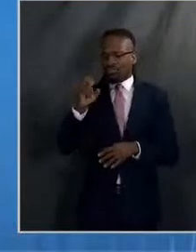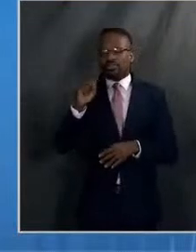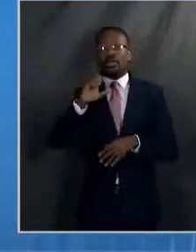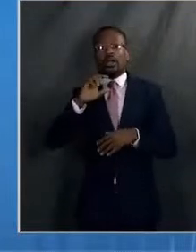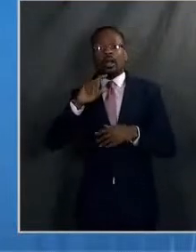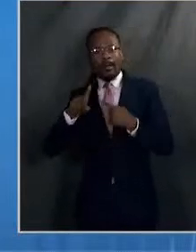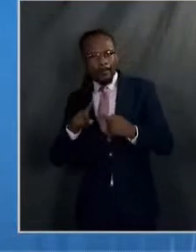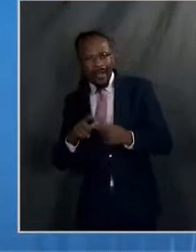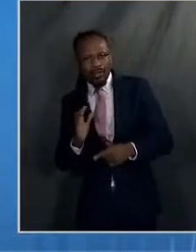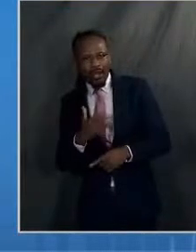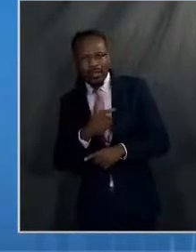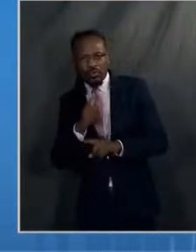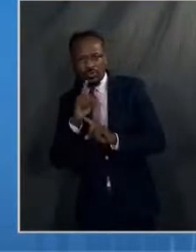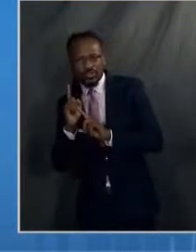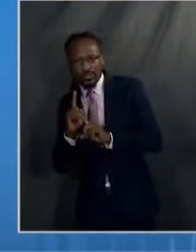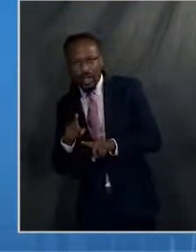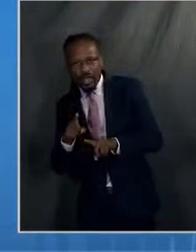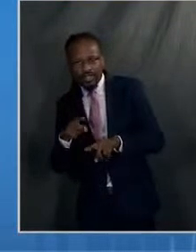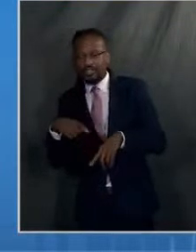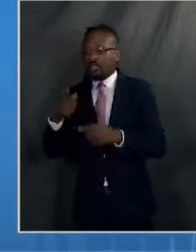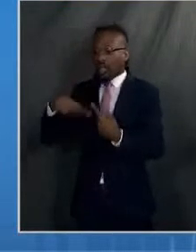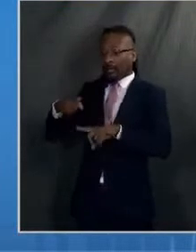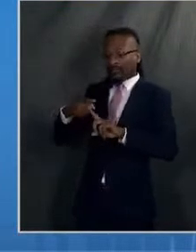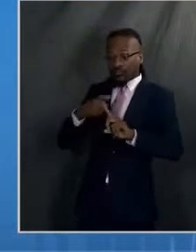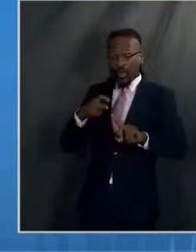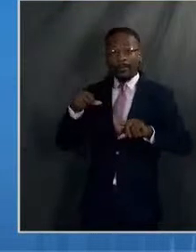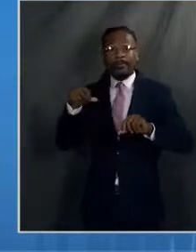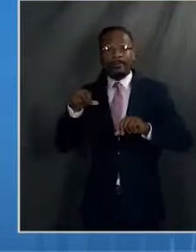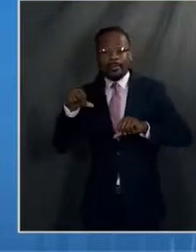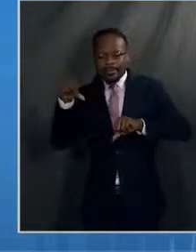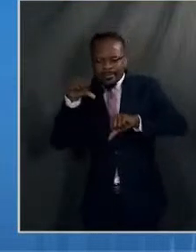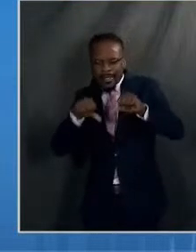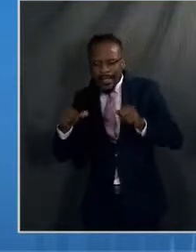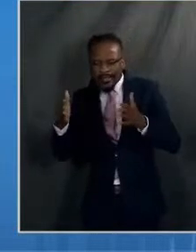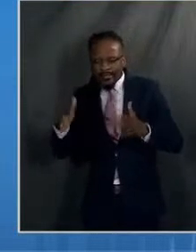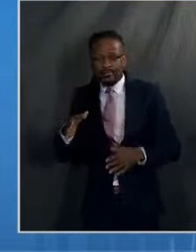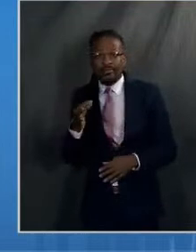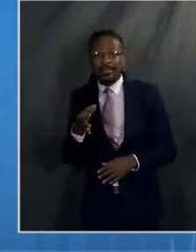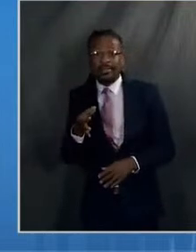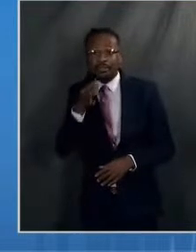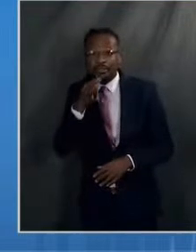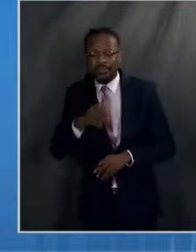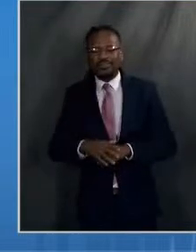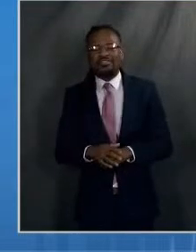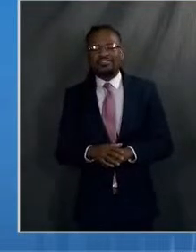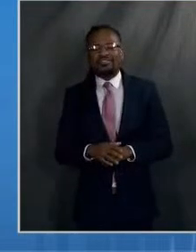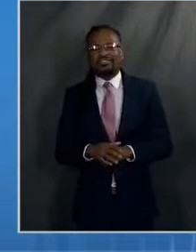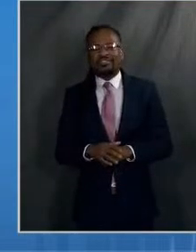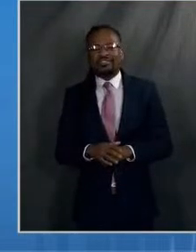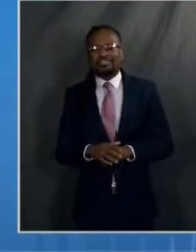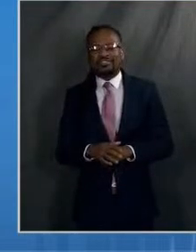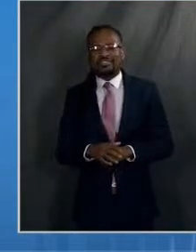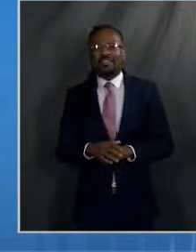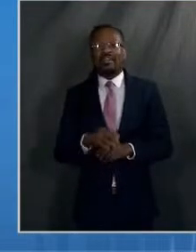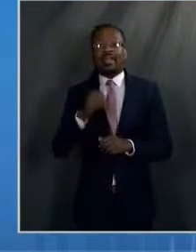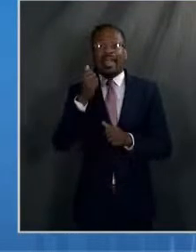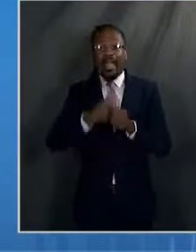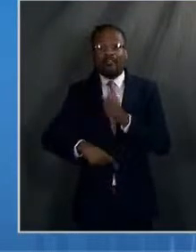driven by our experts and scientists. We act every day based on the fact that we already have more